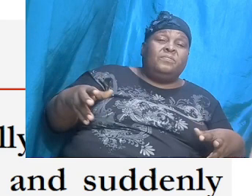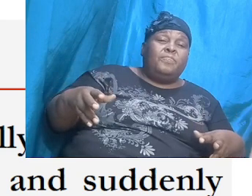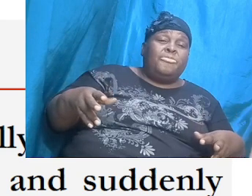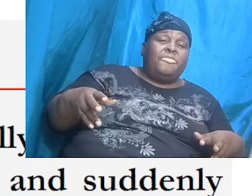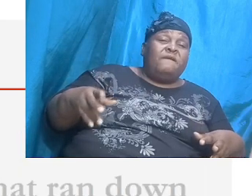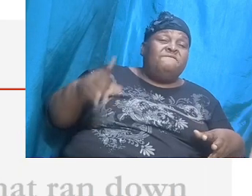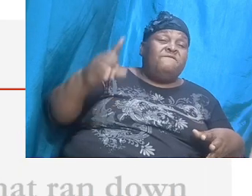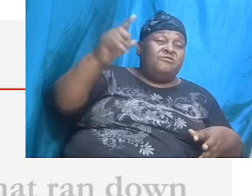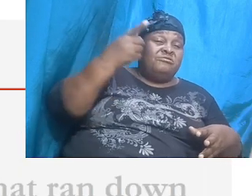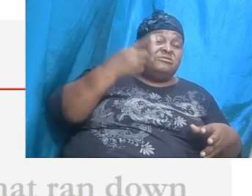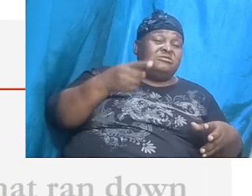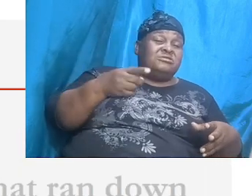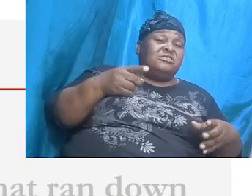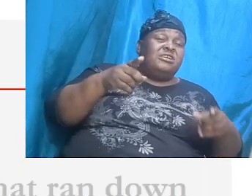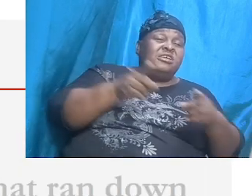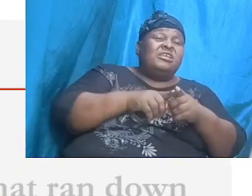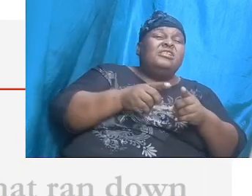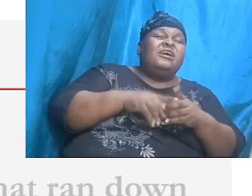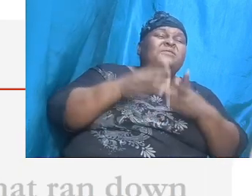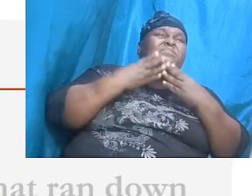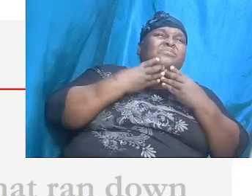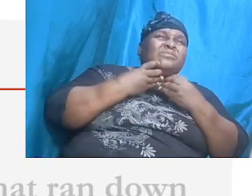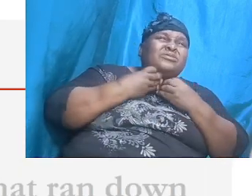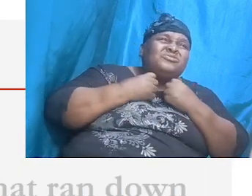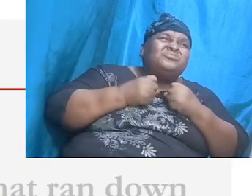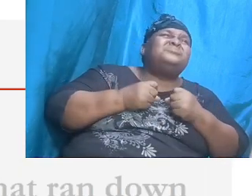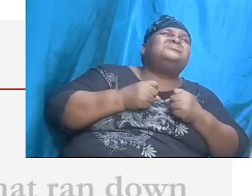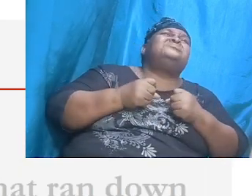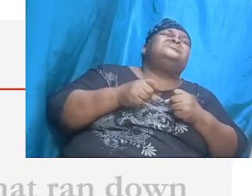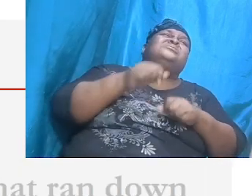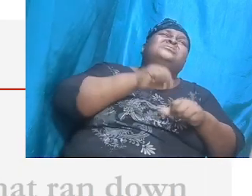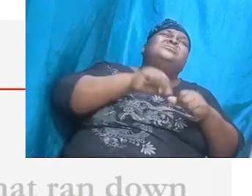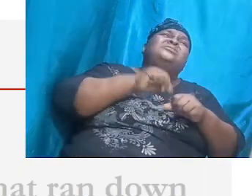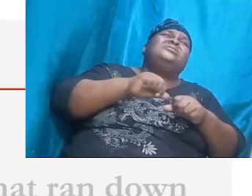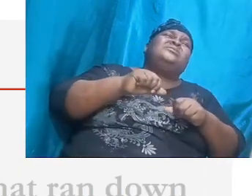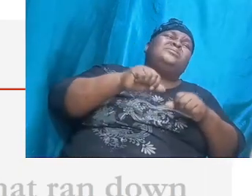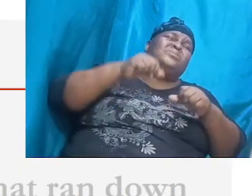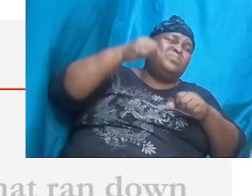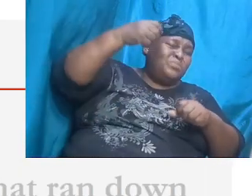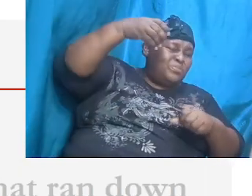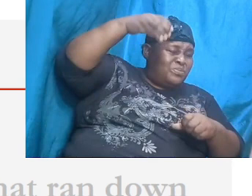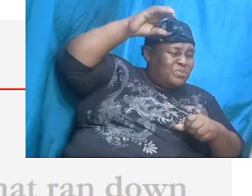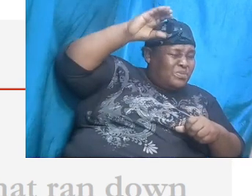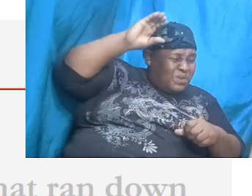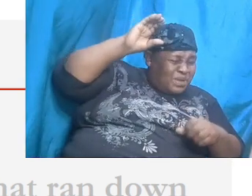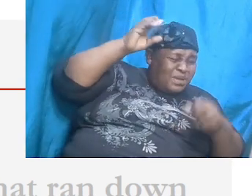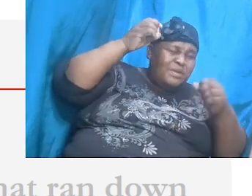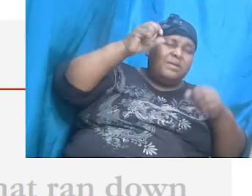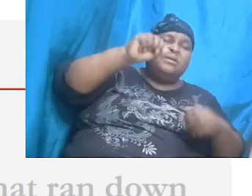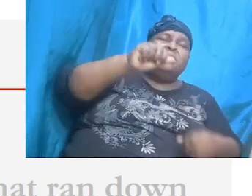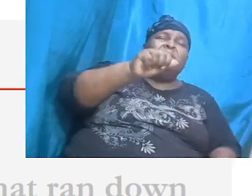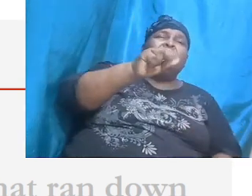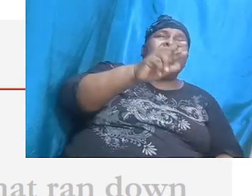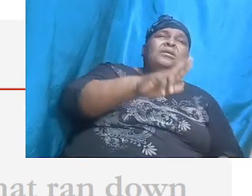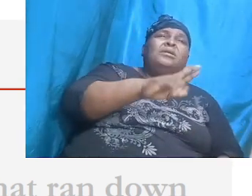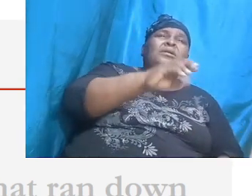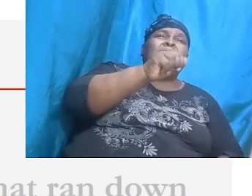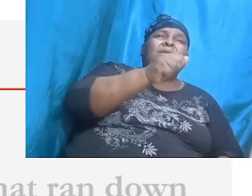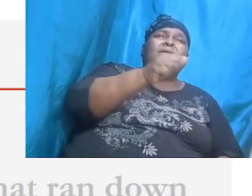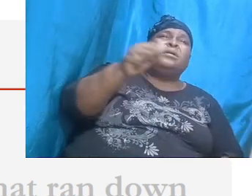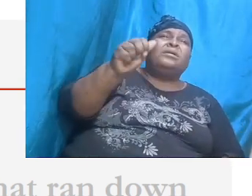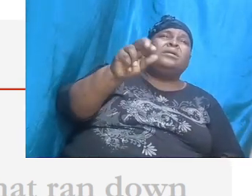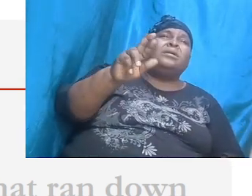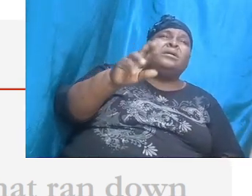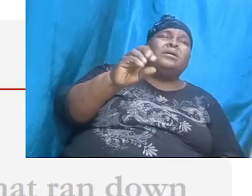precious ointment that ran down upon the beard. Even Aaron's beard that went down to his skirt. And we'll talk about that. But he also